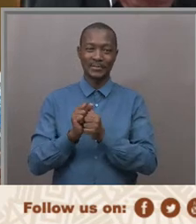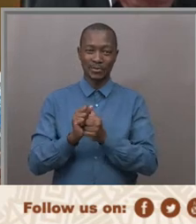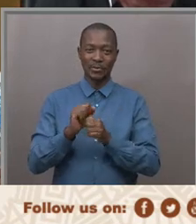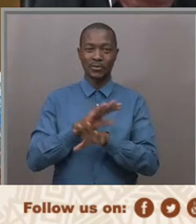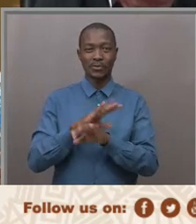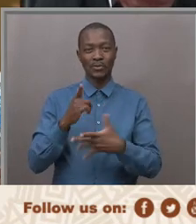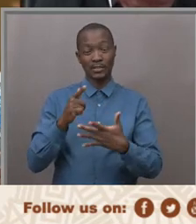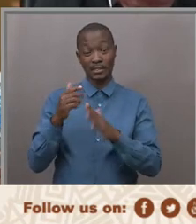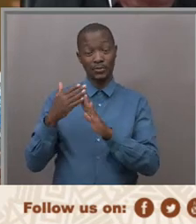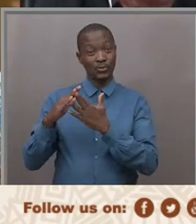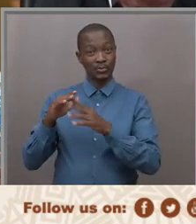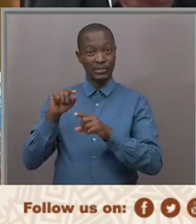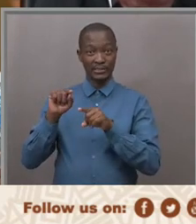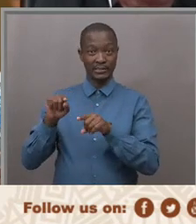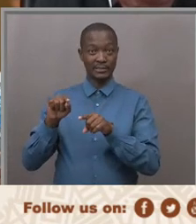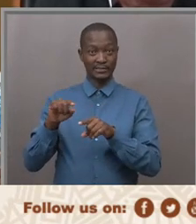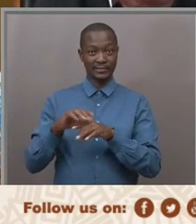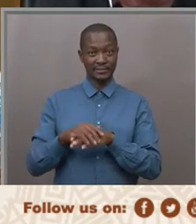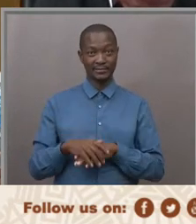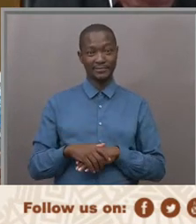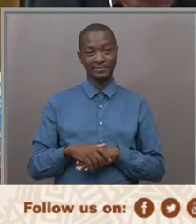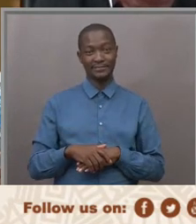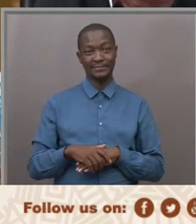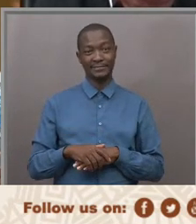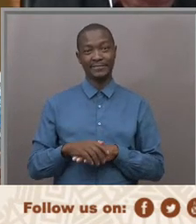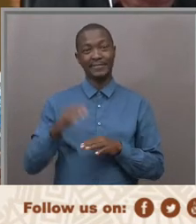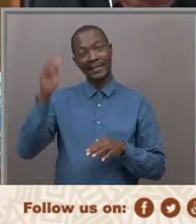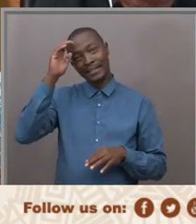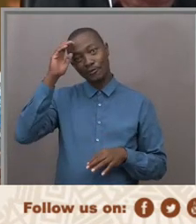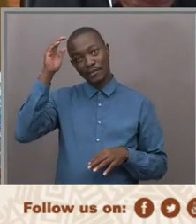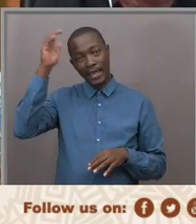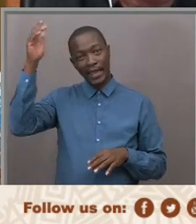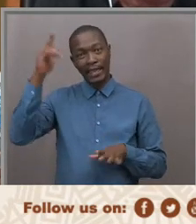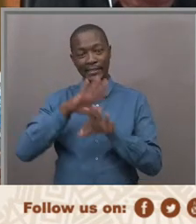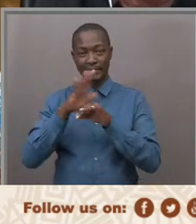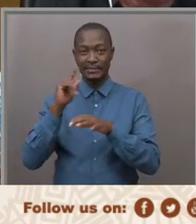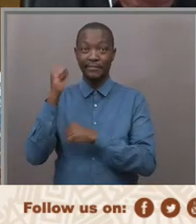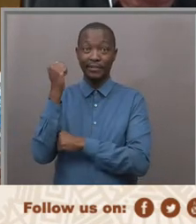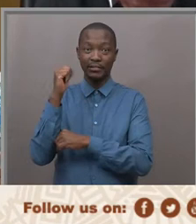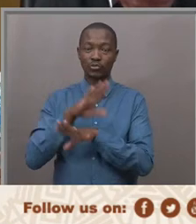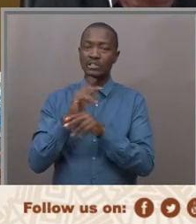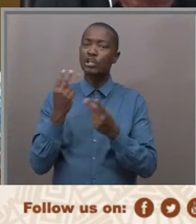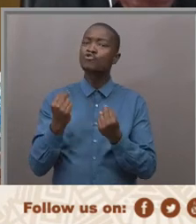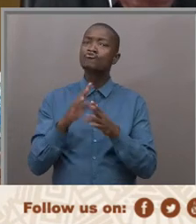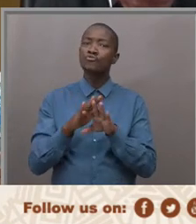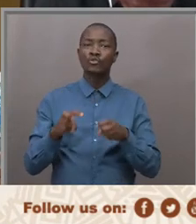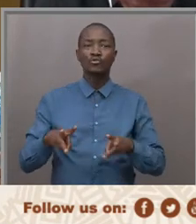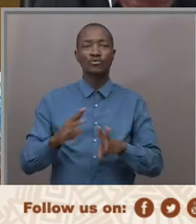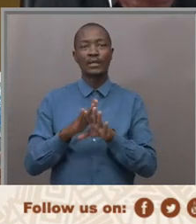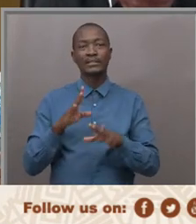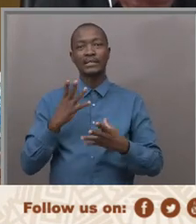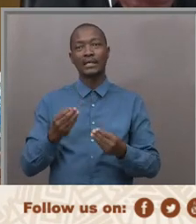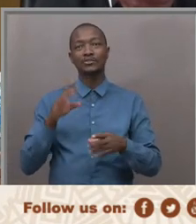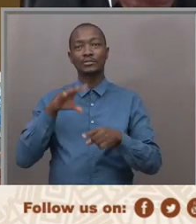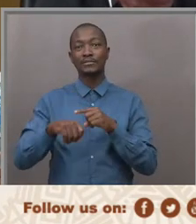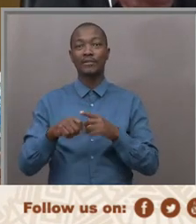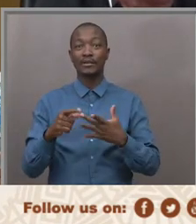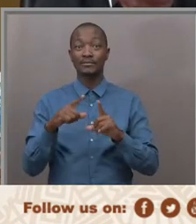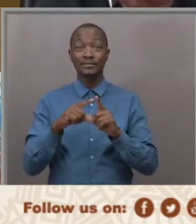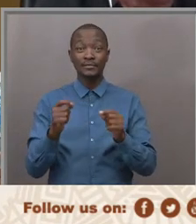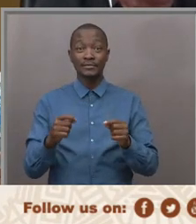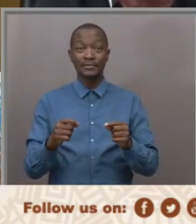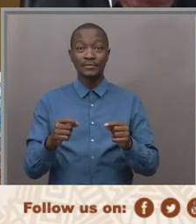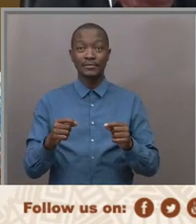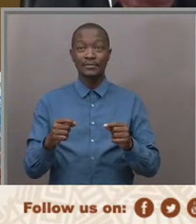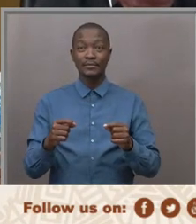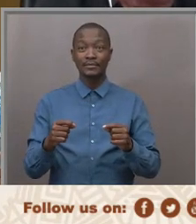The sporting community, the creative industry, new ways had to be found for them to get to earn